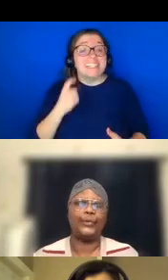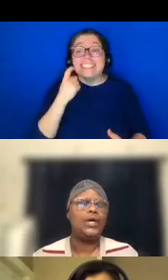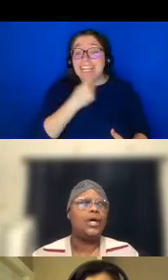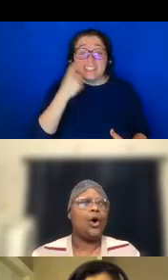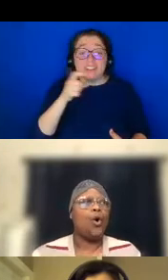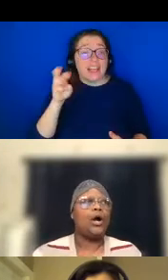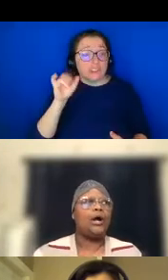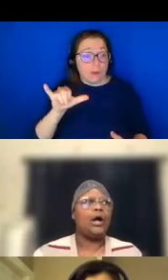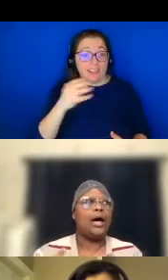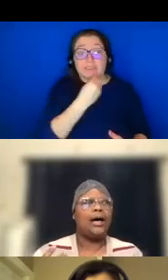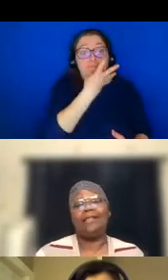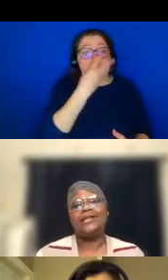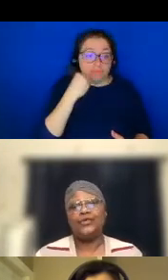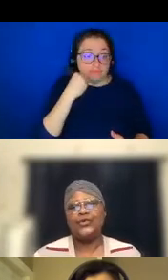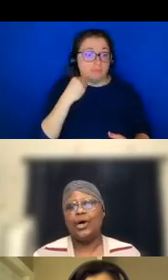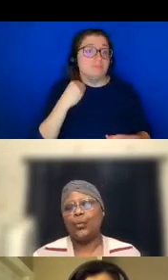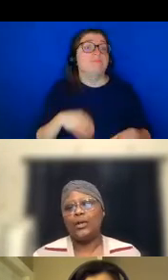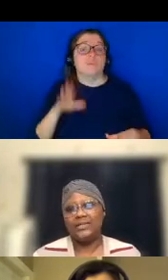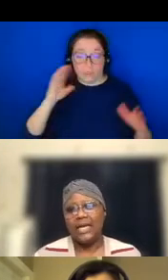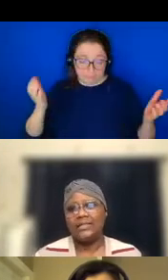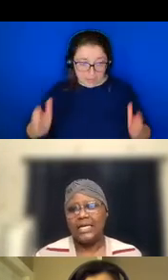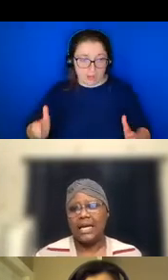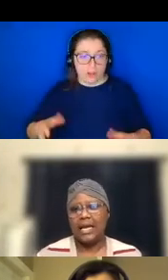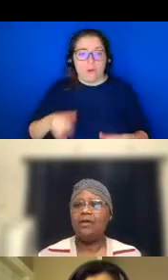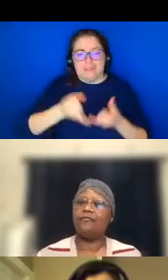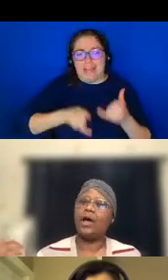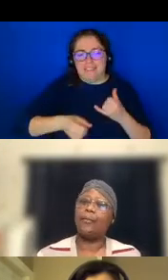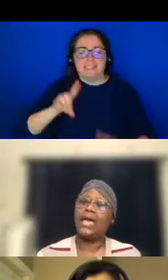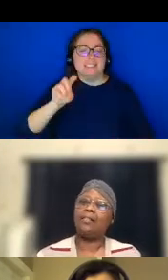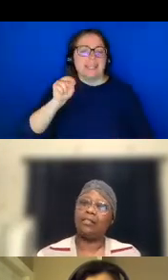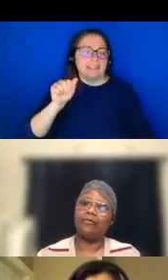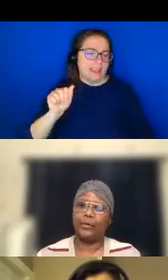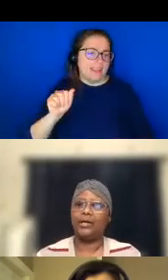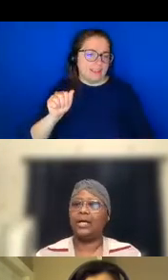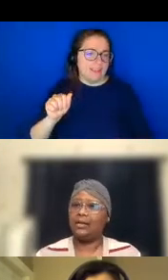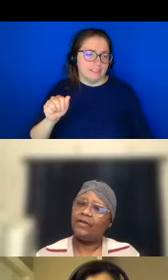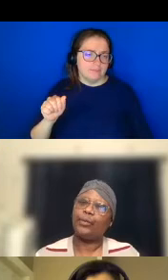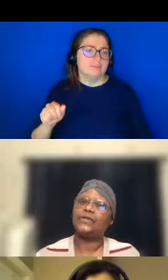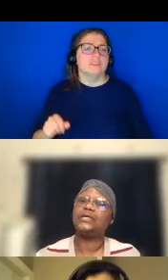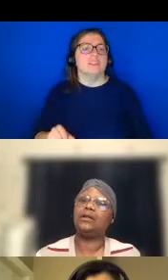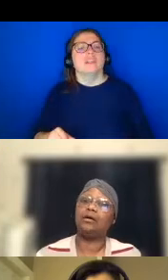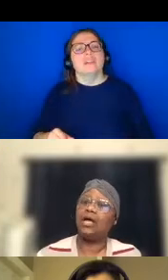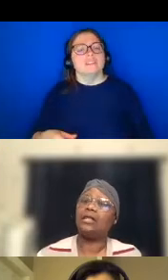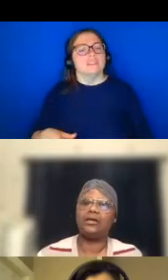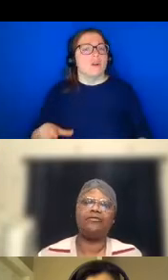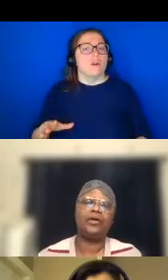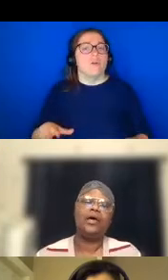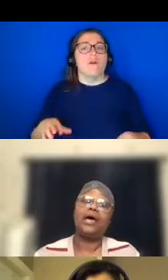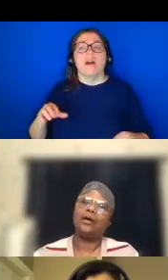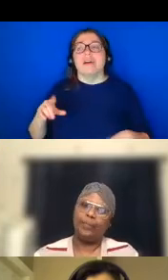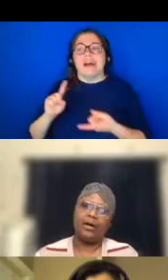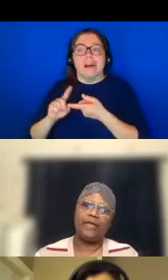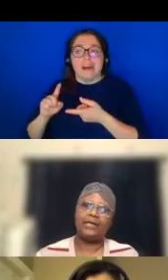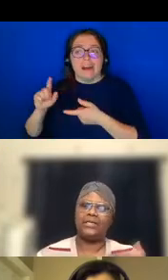two. Or last resort, we'll take DNA from a loved one, a living person, a relative,